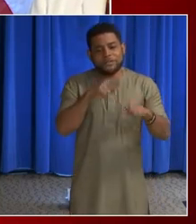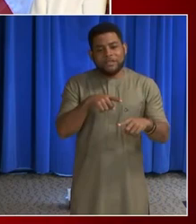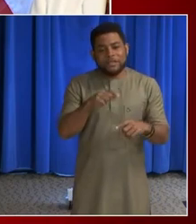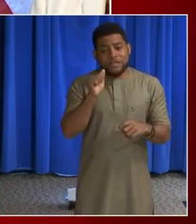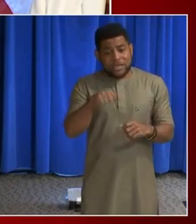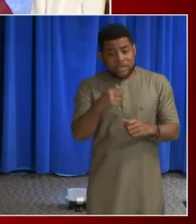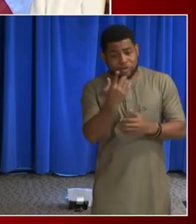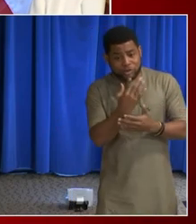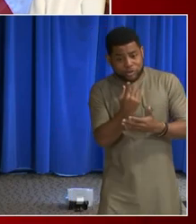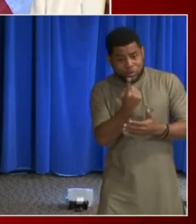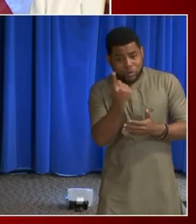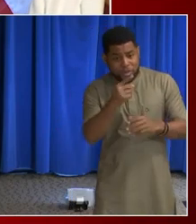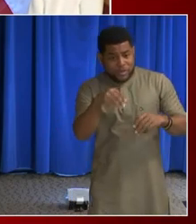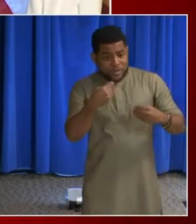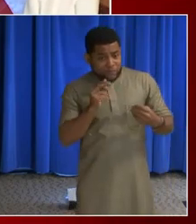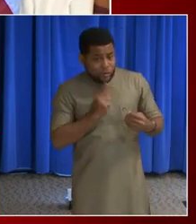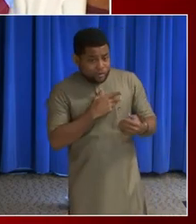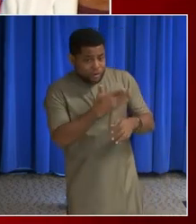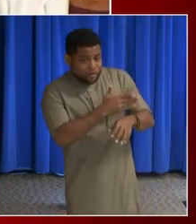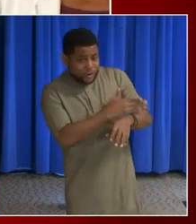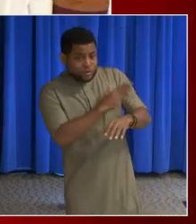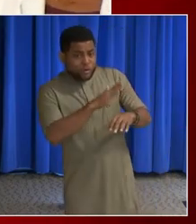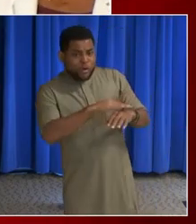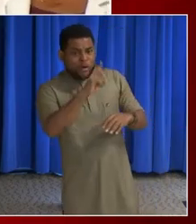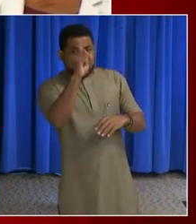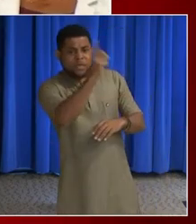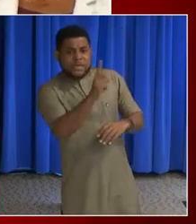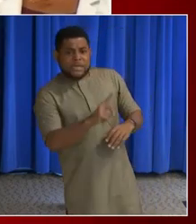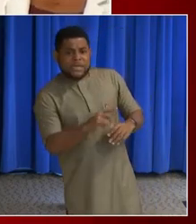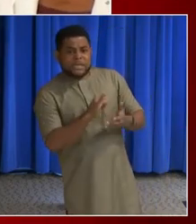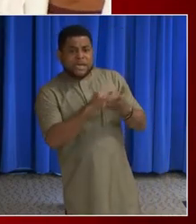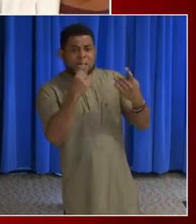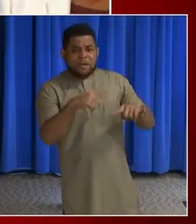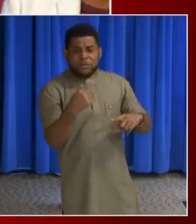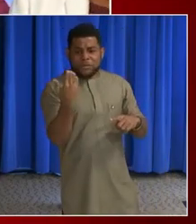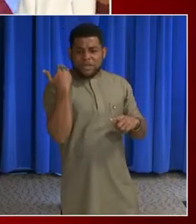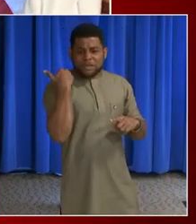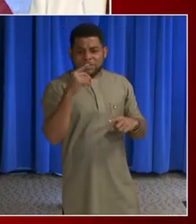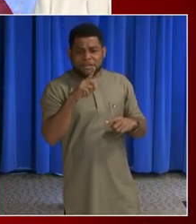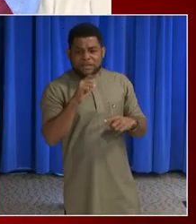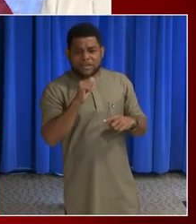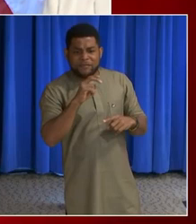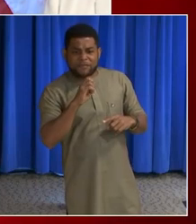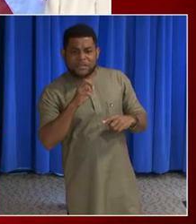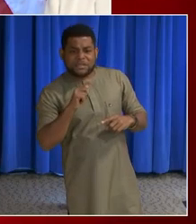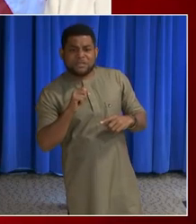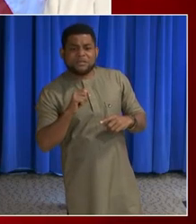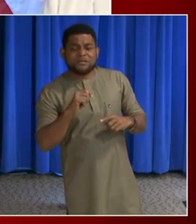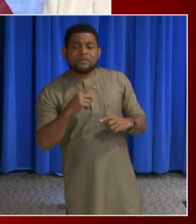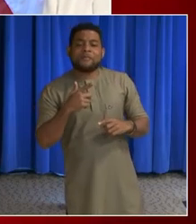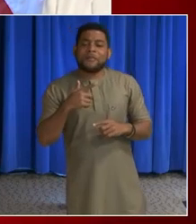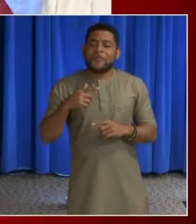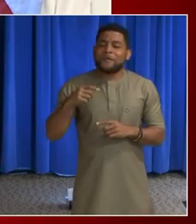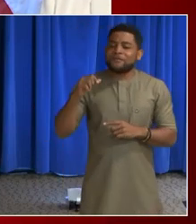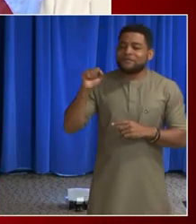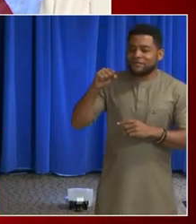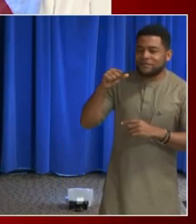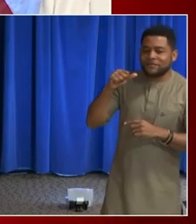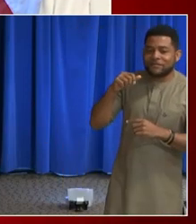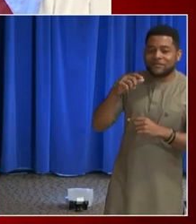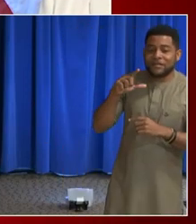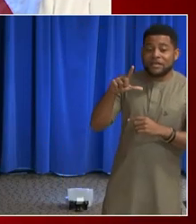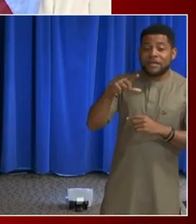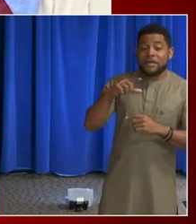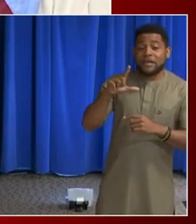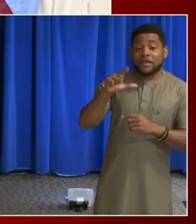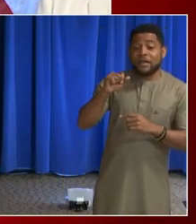the lightning strike at Lafayette? Yeah, so yesterday evening down at the Lafayette Square, we